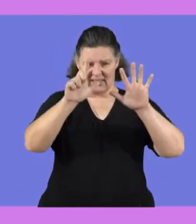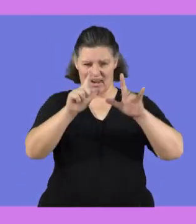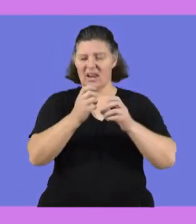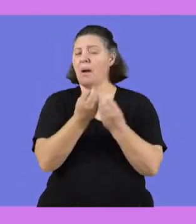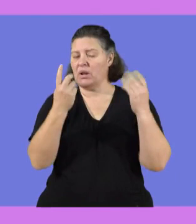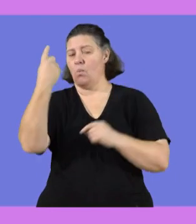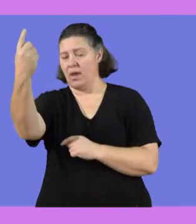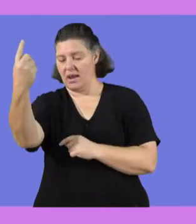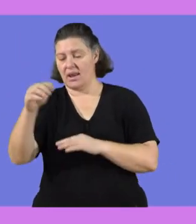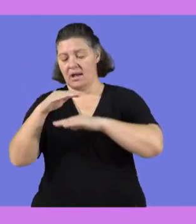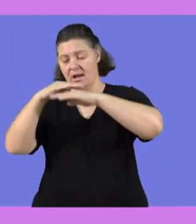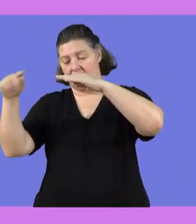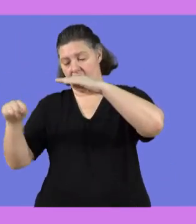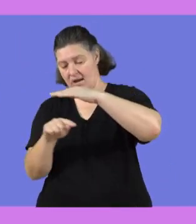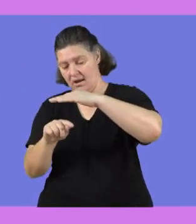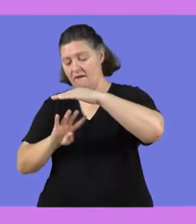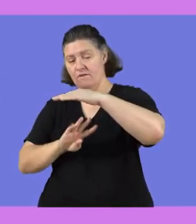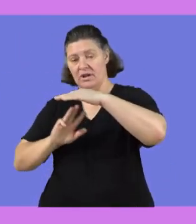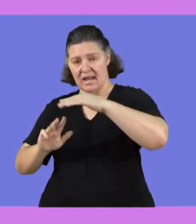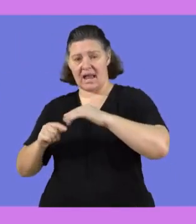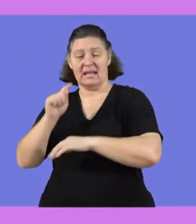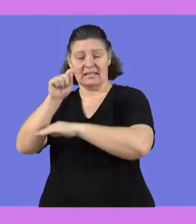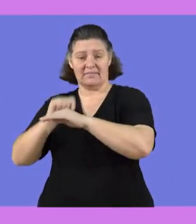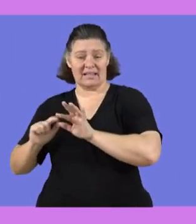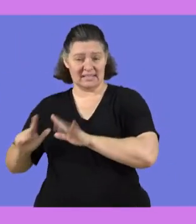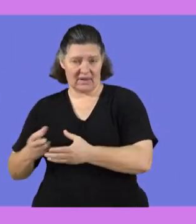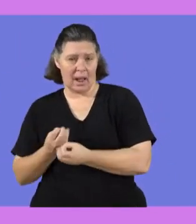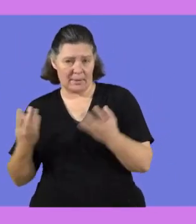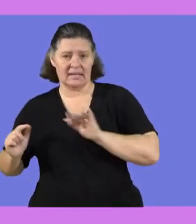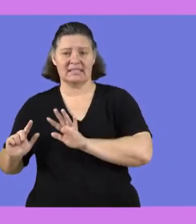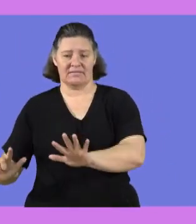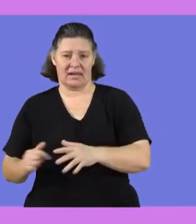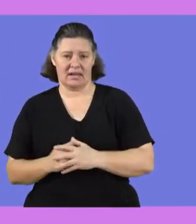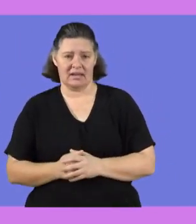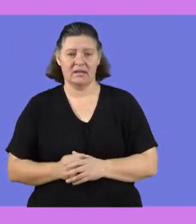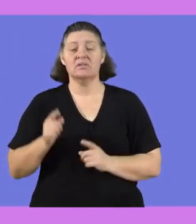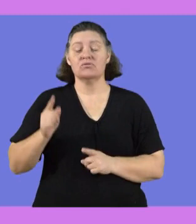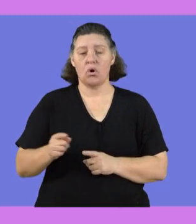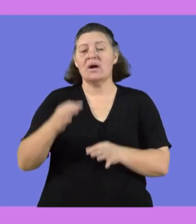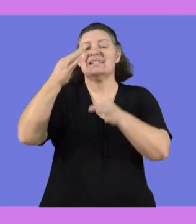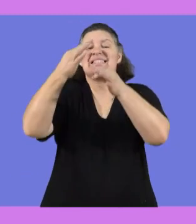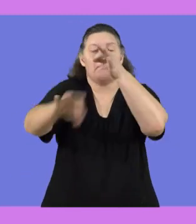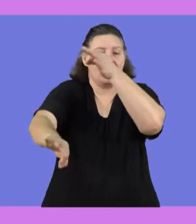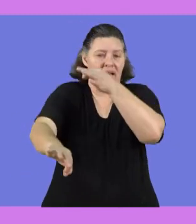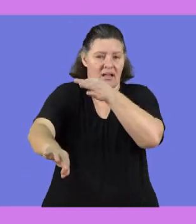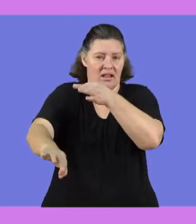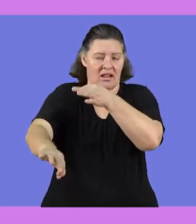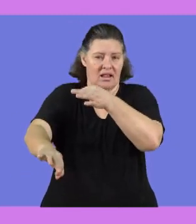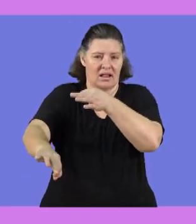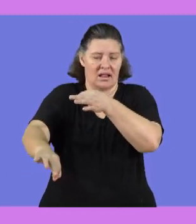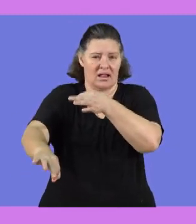because 7 divided by 7 is 1. 49 divided by 7 is 7. Therefore, as